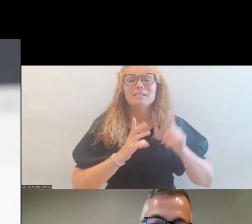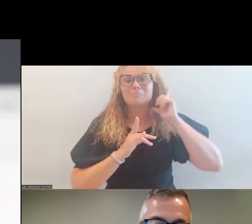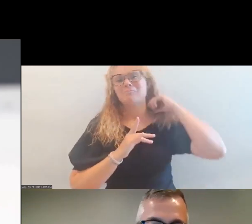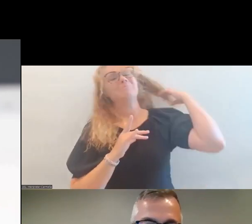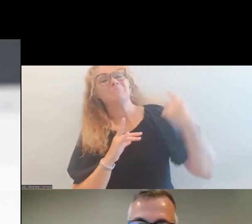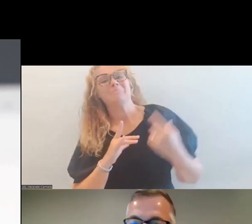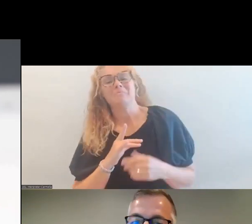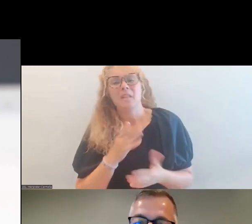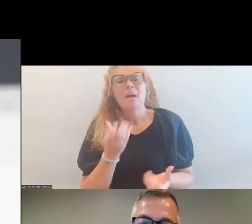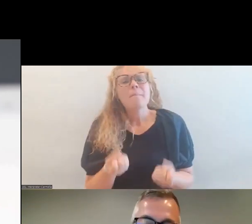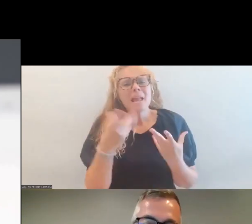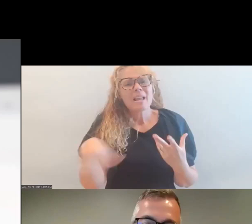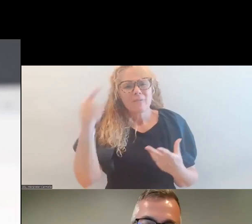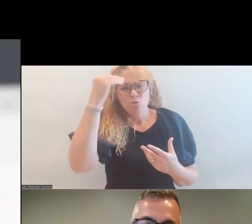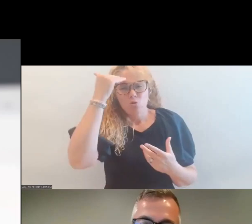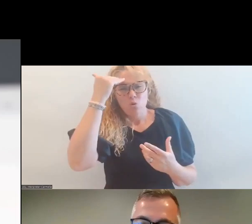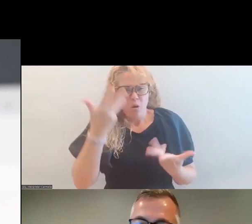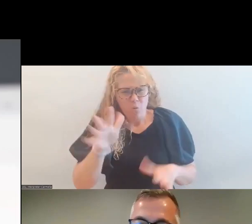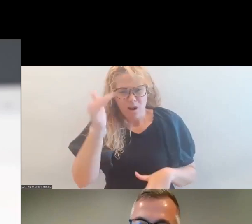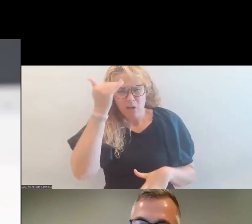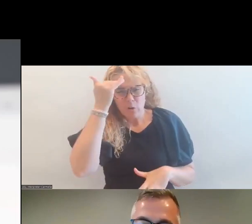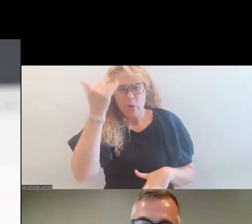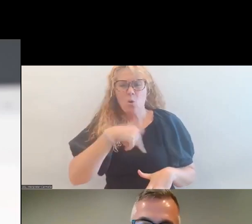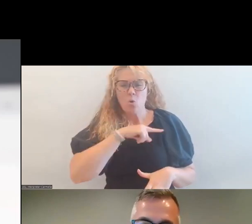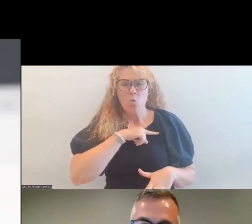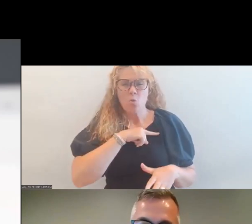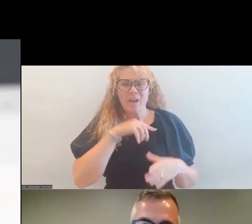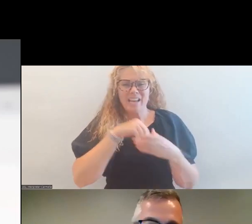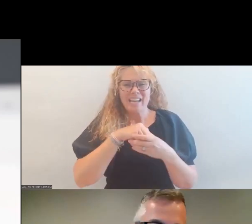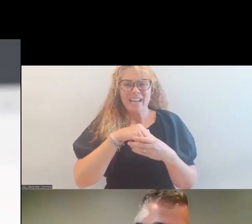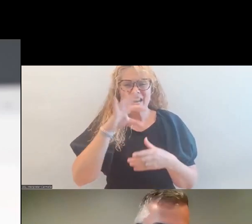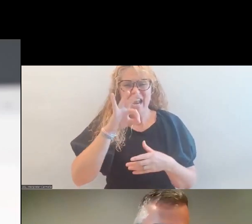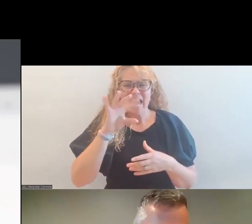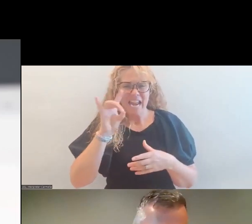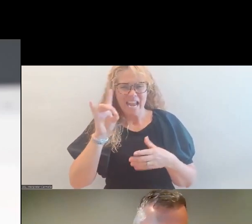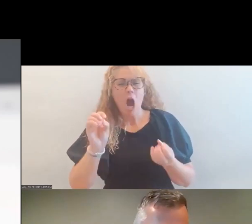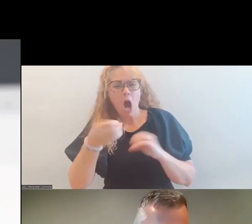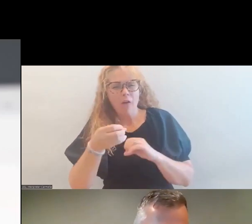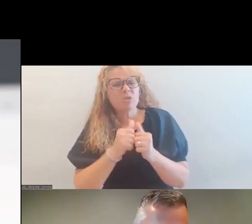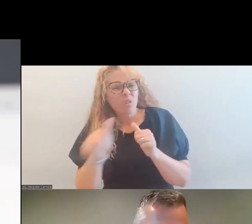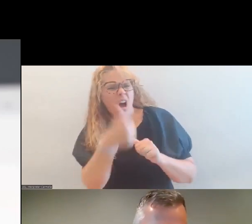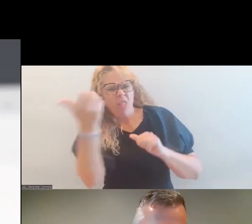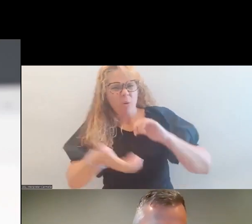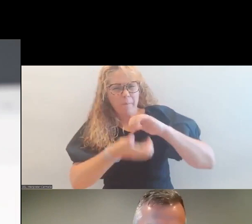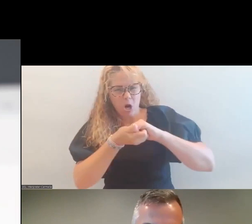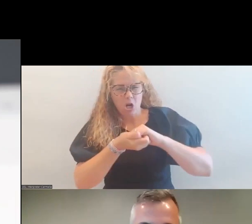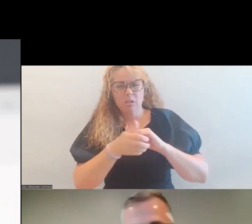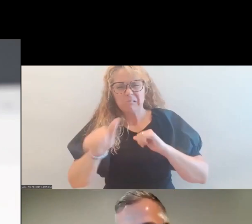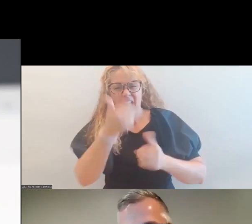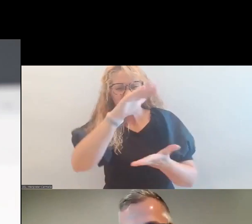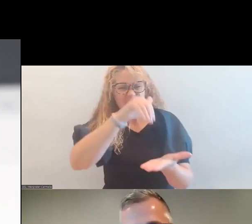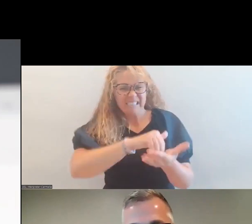So many of you know that we in the 988 office with a number of other partners and centers and offices